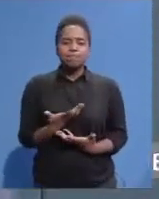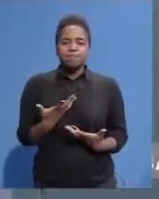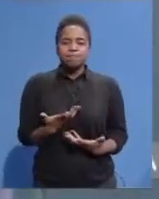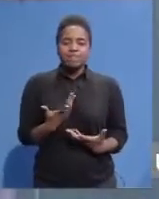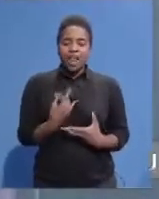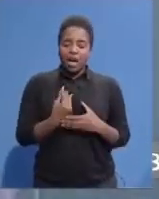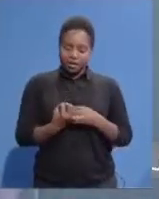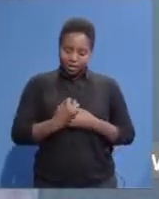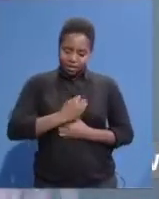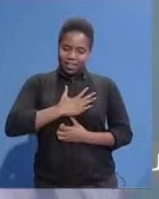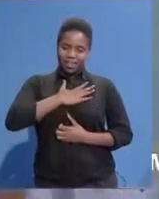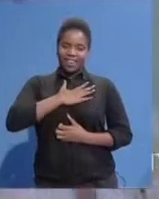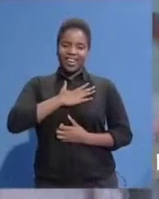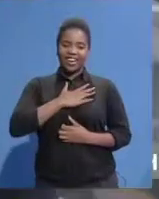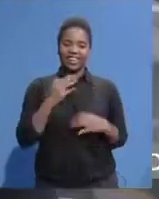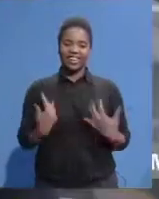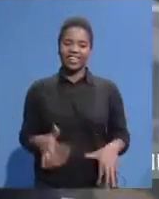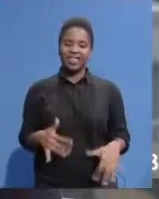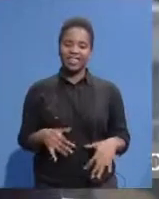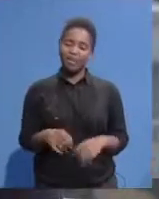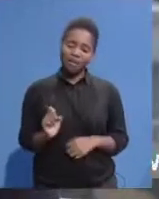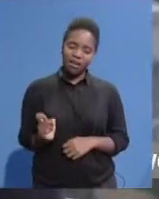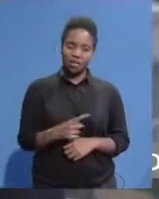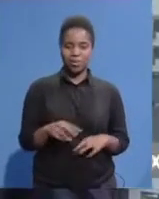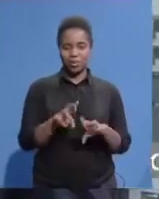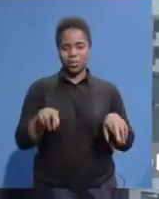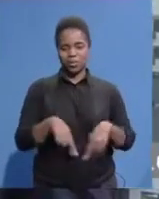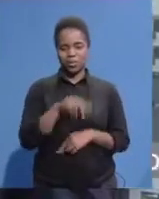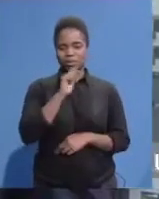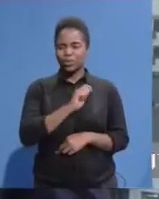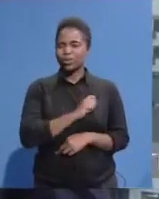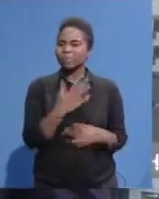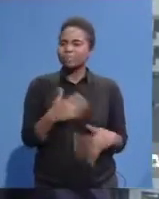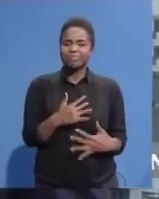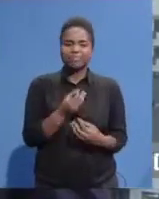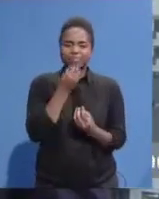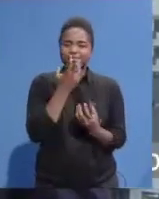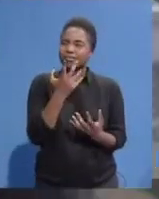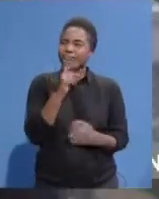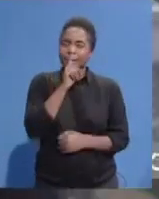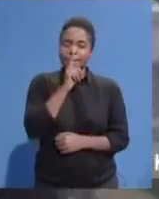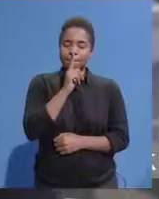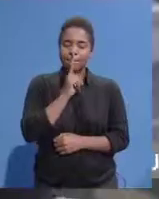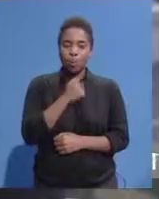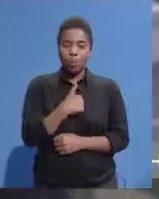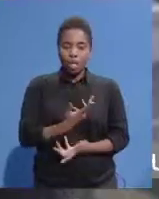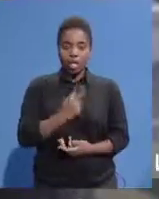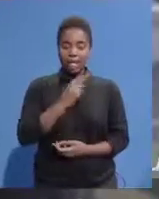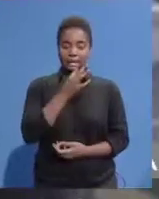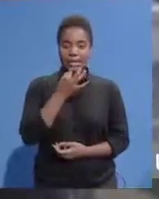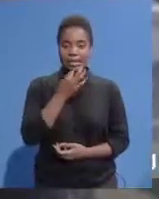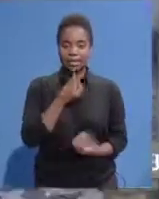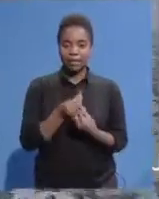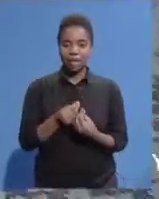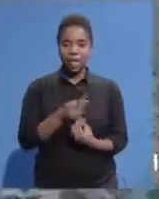into the people in the room. And then they just had this awesome quietness. And like, we knew we were in the presence